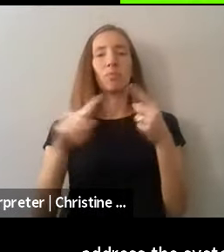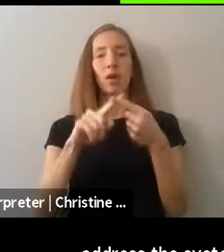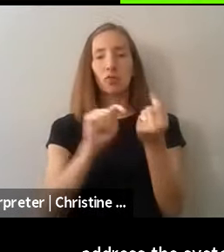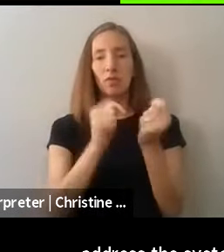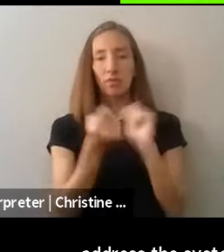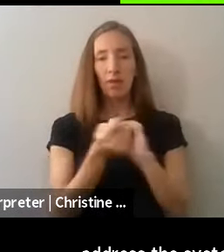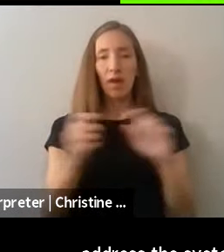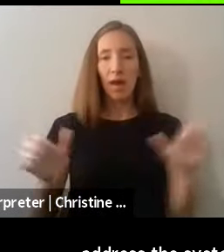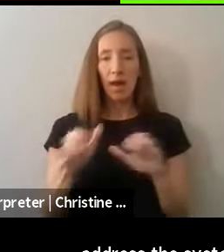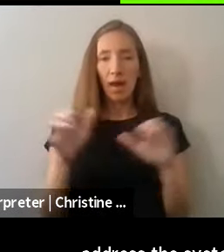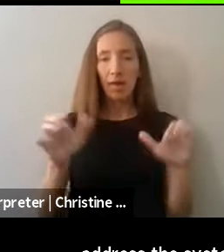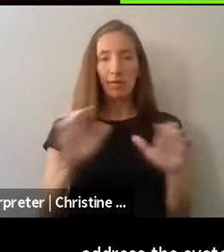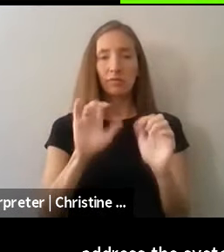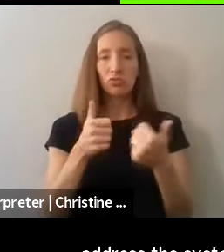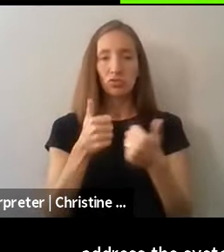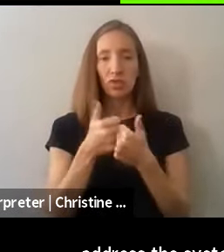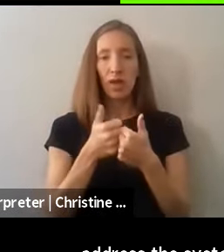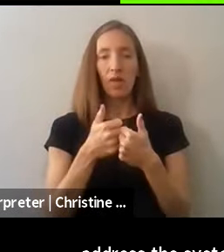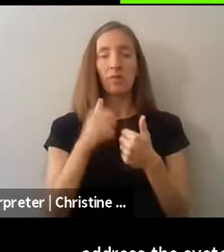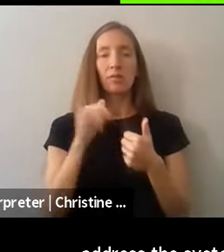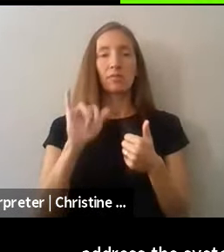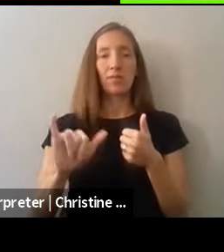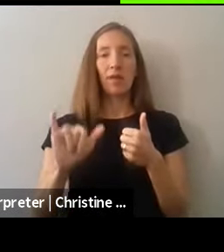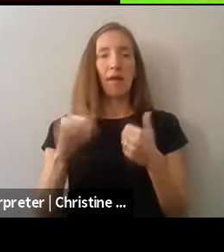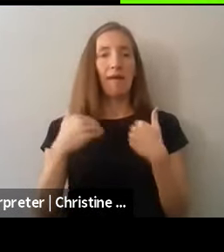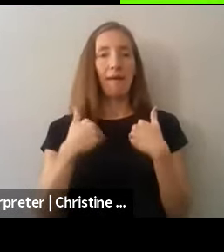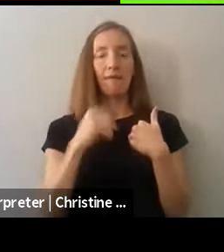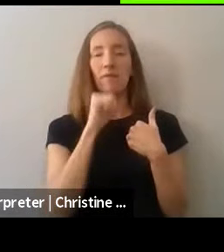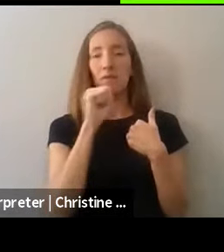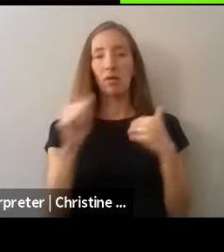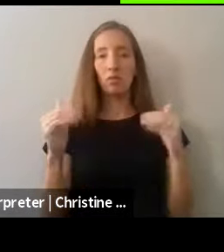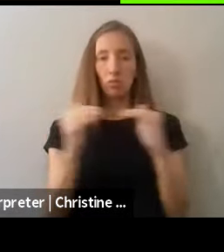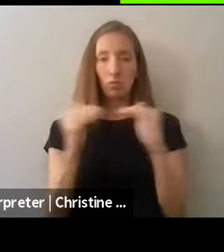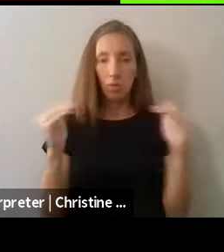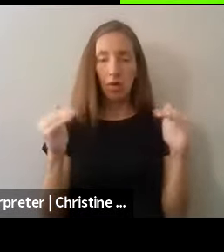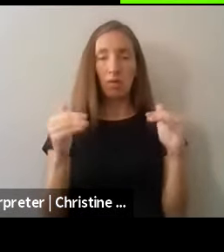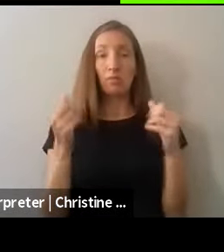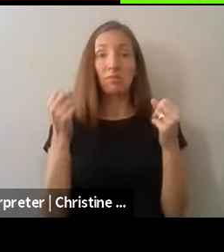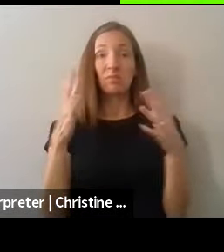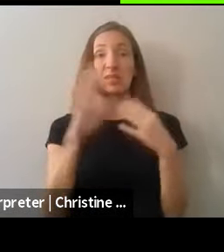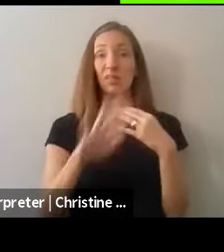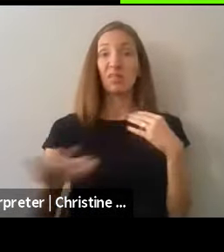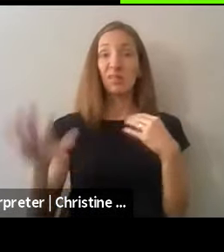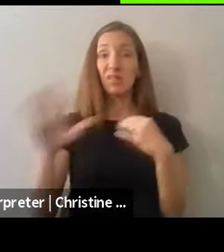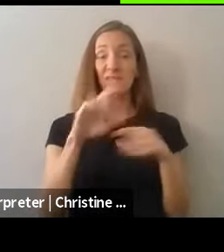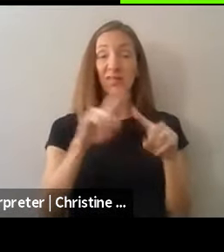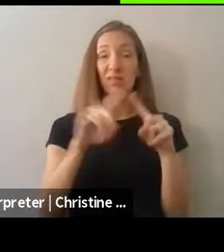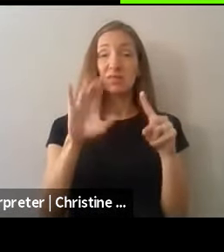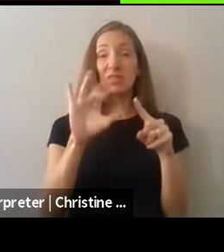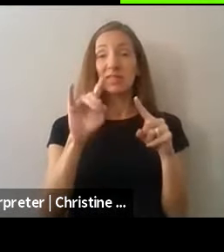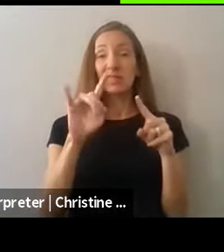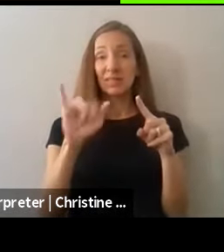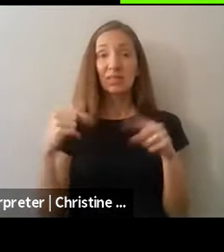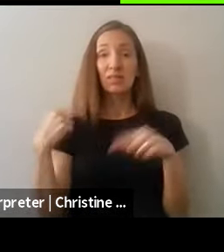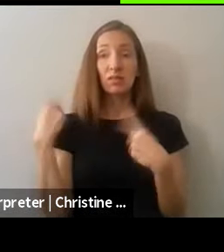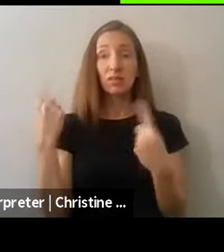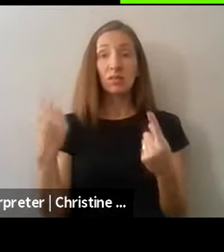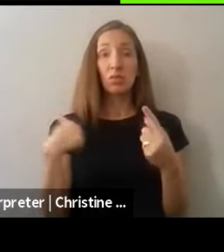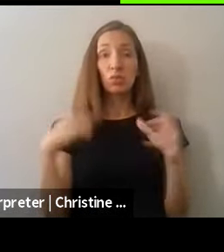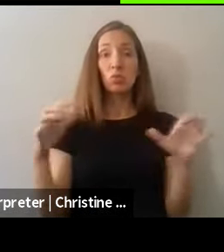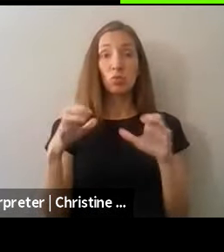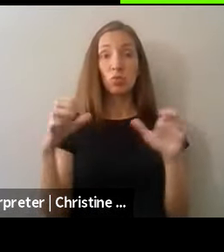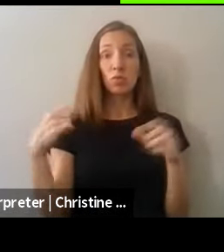The work on safer and gender equitable cities that many of us have been doing over the past two